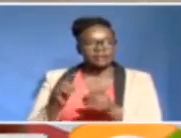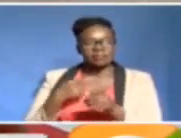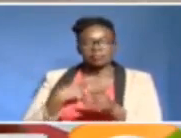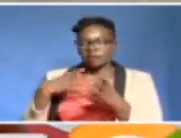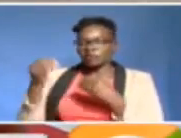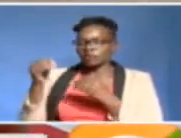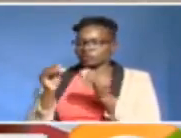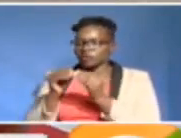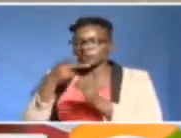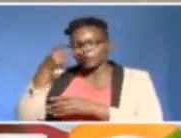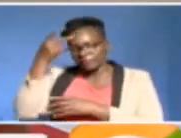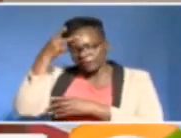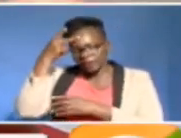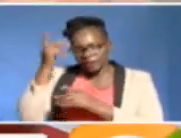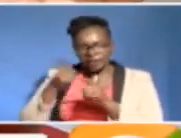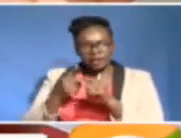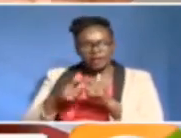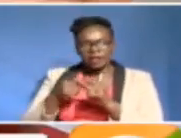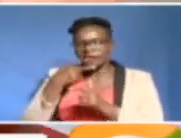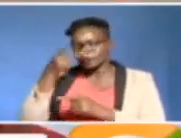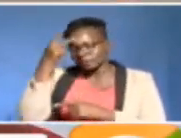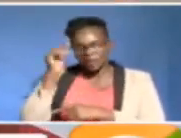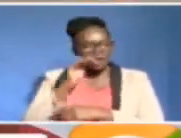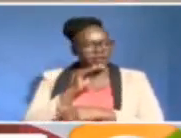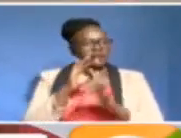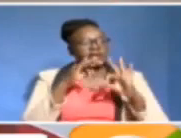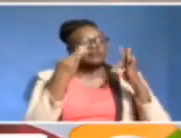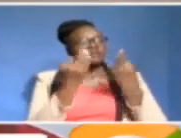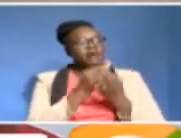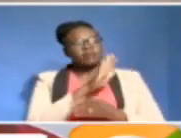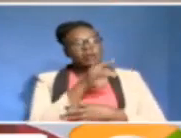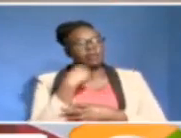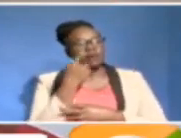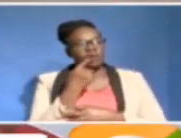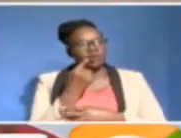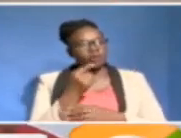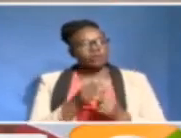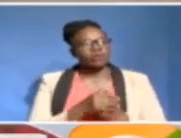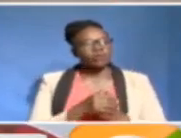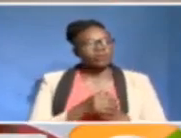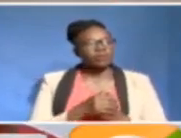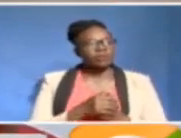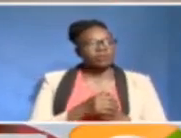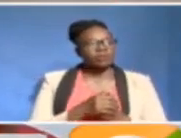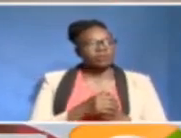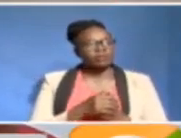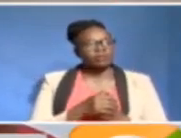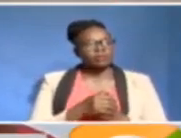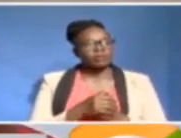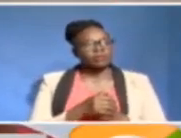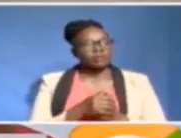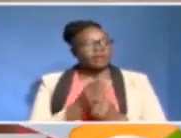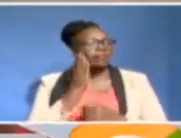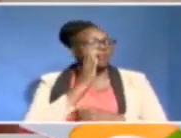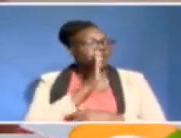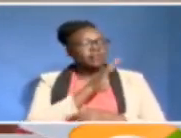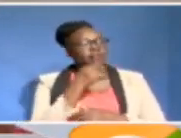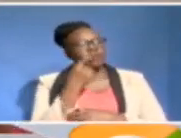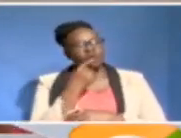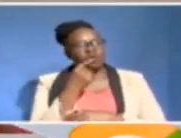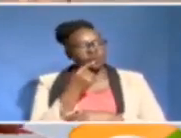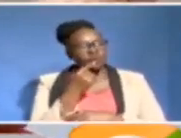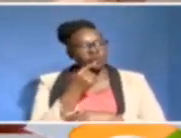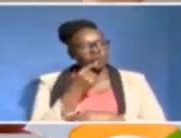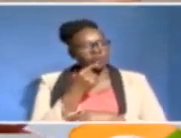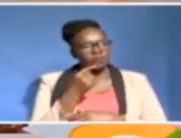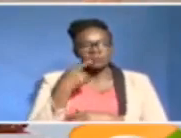they're like, so who is your family in Kenya? Because I've been dating foreigners a lot. So who's your family? Who's your mother? My mother